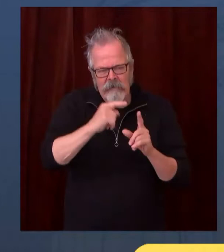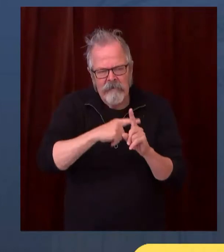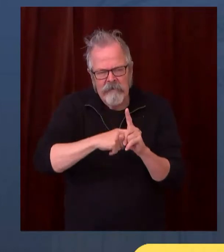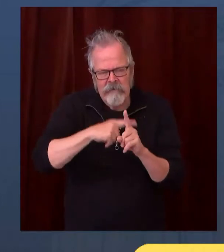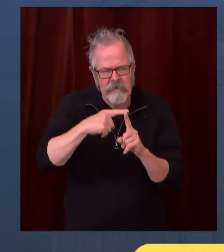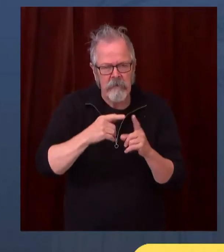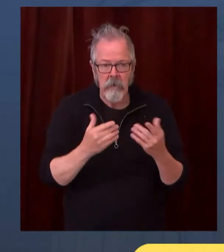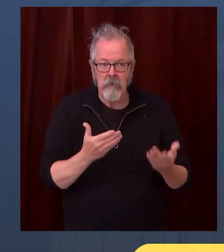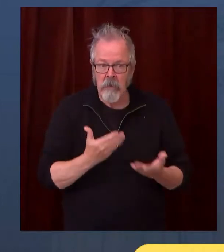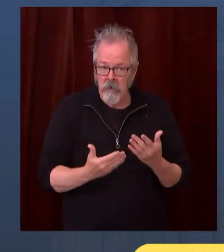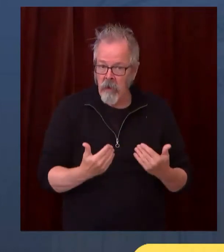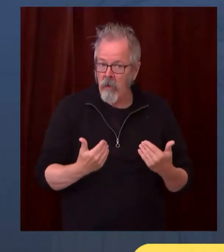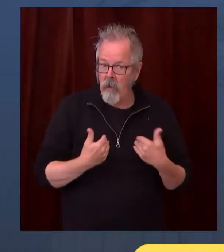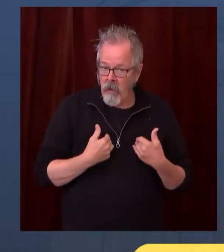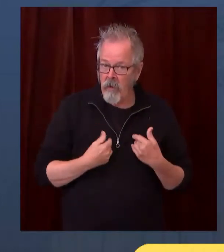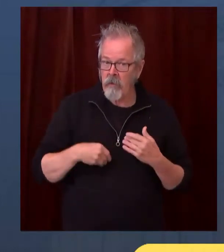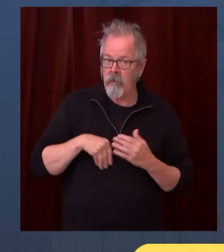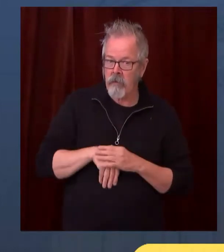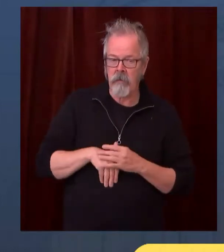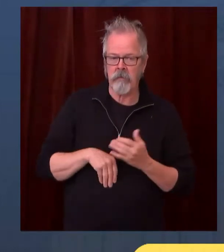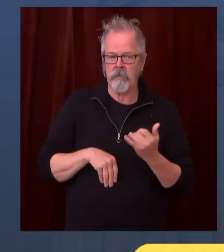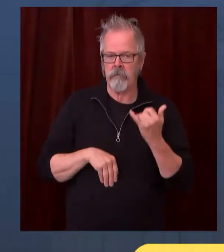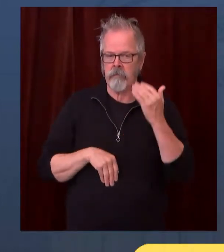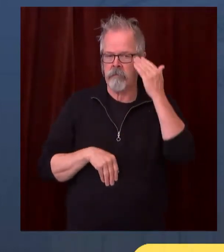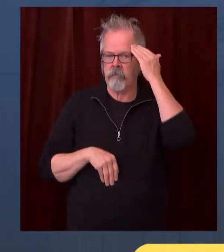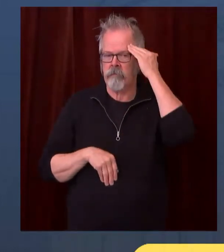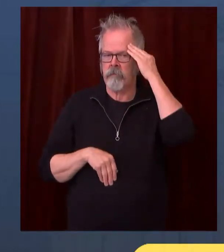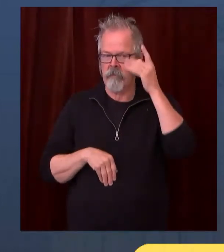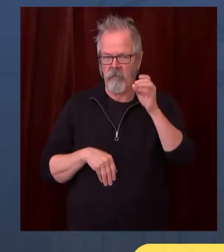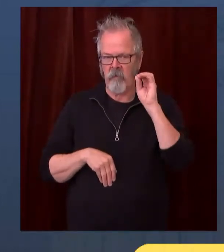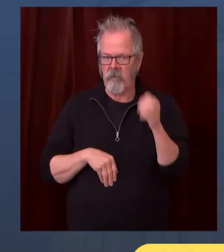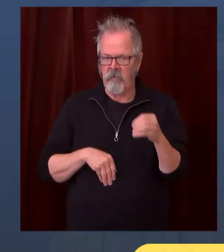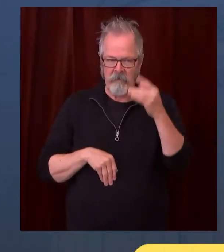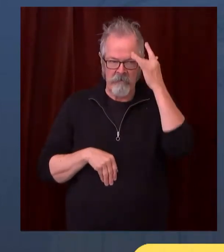are in a much stronger place at this point in time.